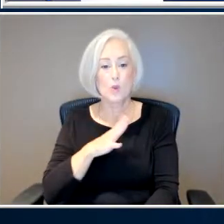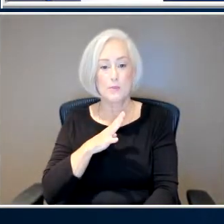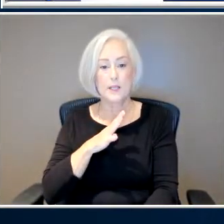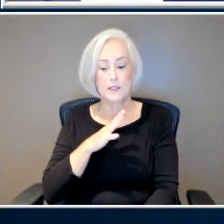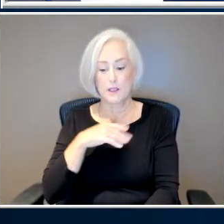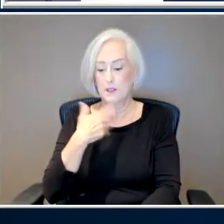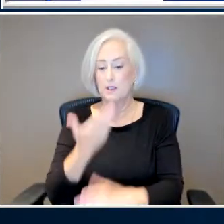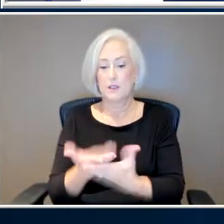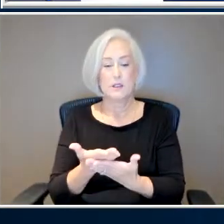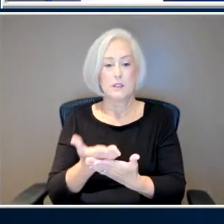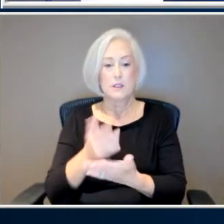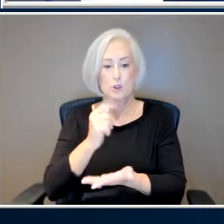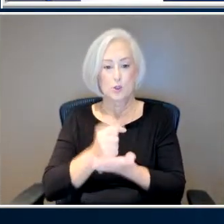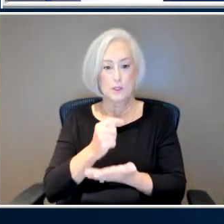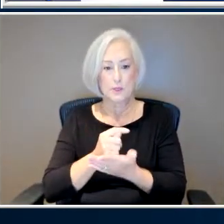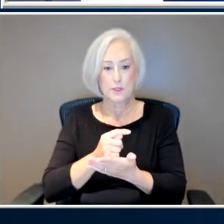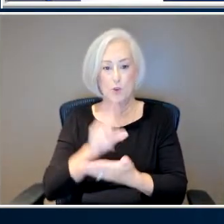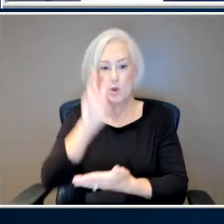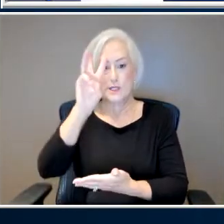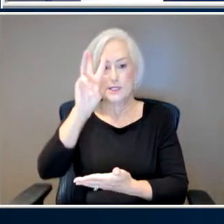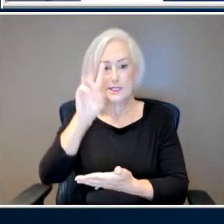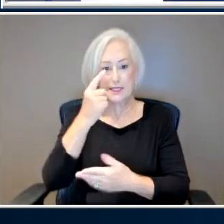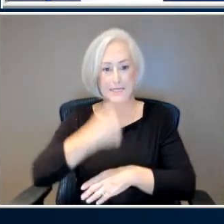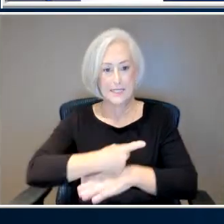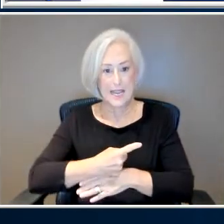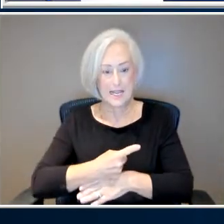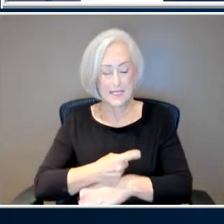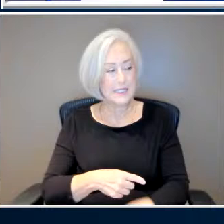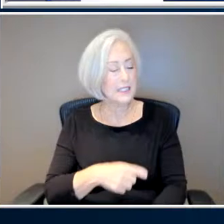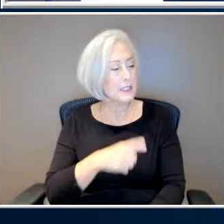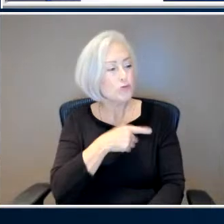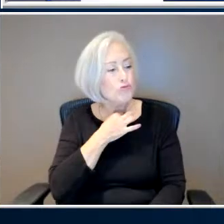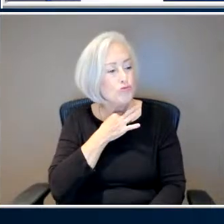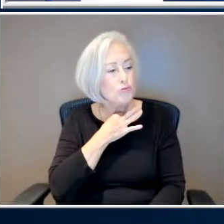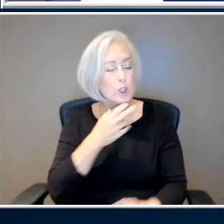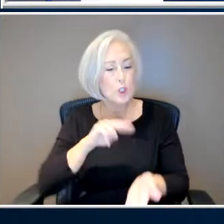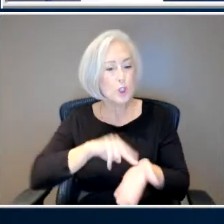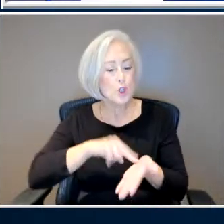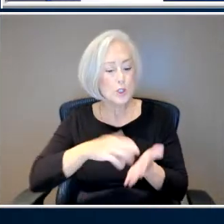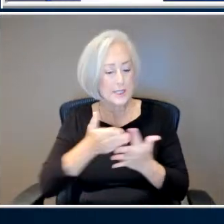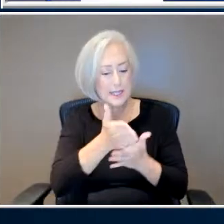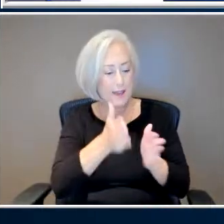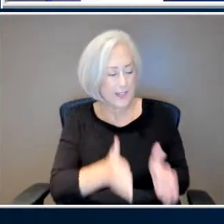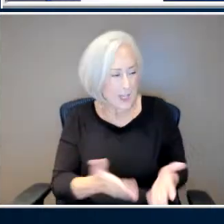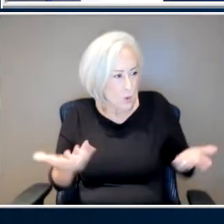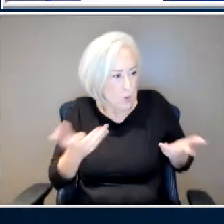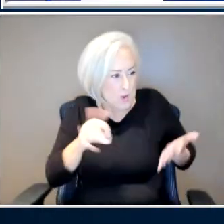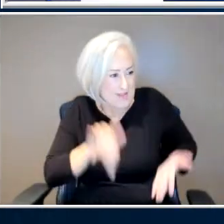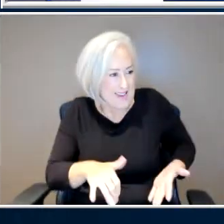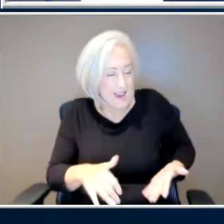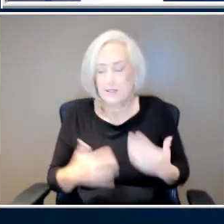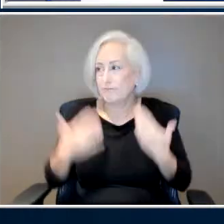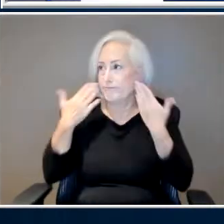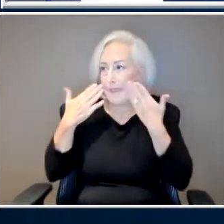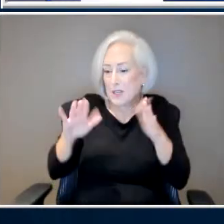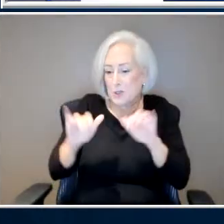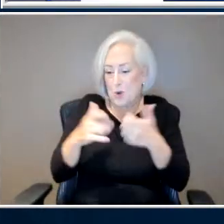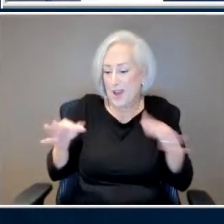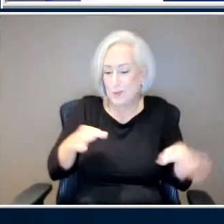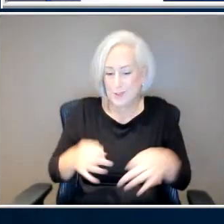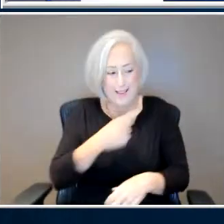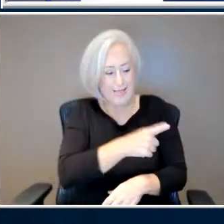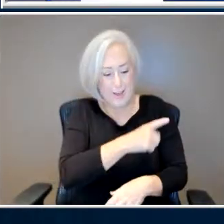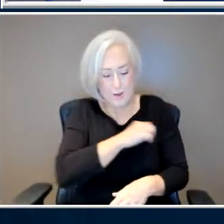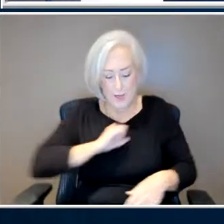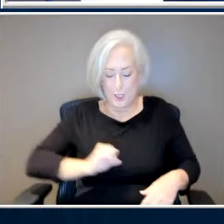"What's a nurse navigator?" I said, "Don't worry. I don't even know how to explain it. They're superheroes. They'll get it done. Yes. You can clear your mind